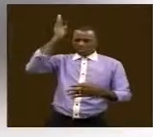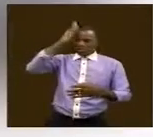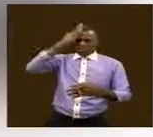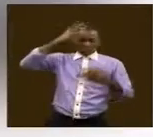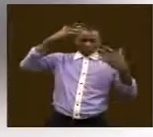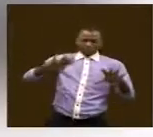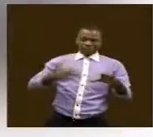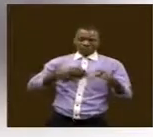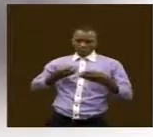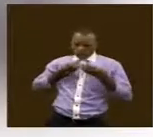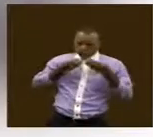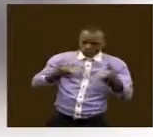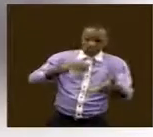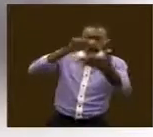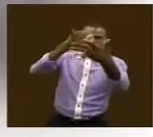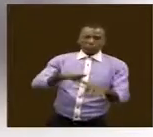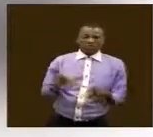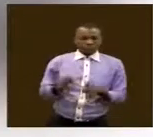on learners.